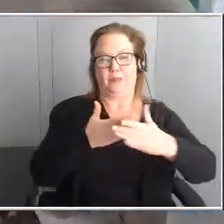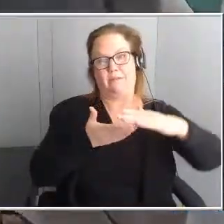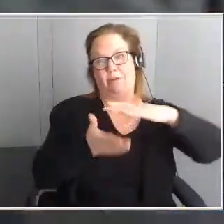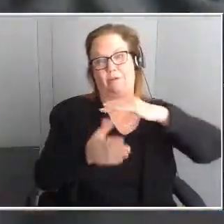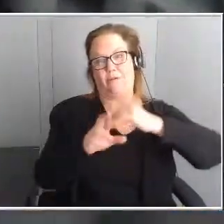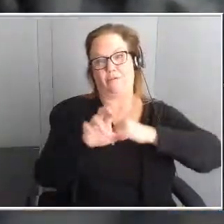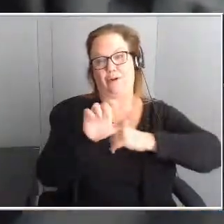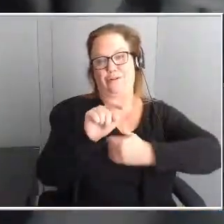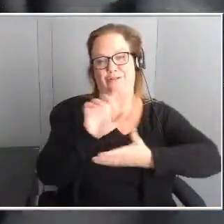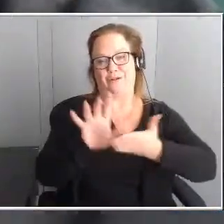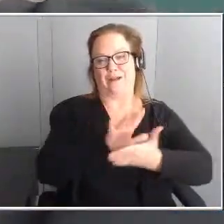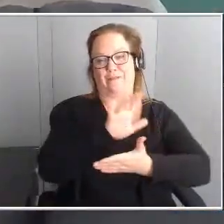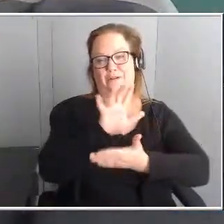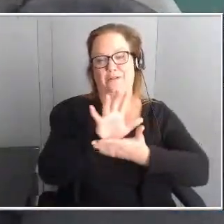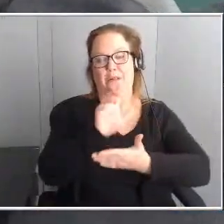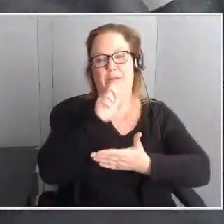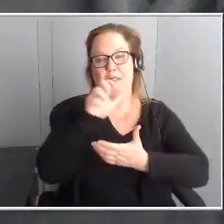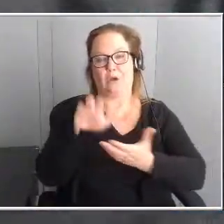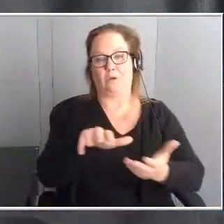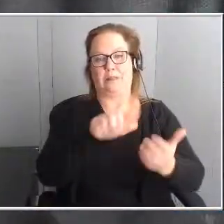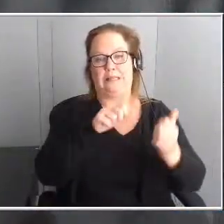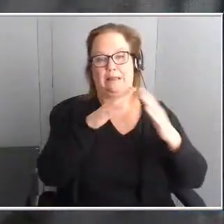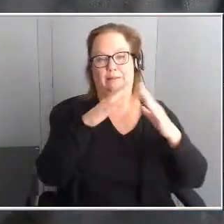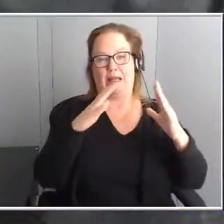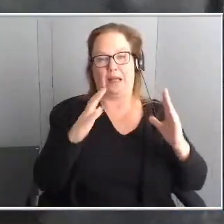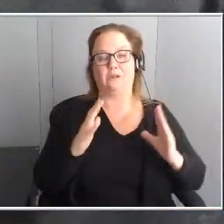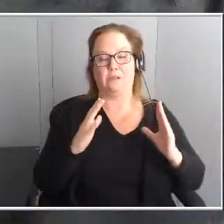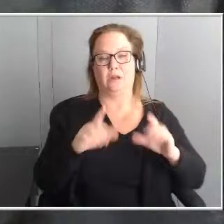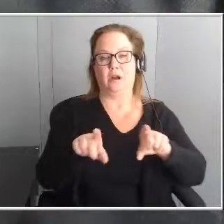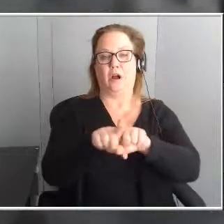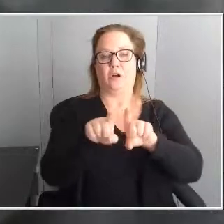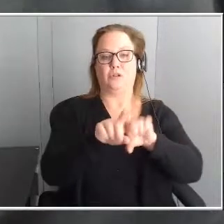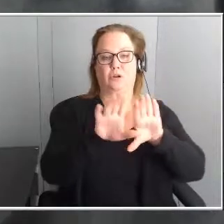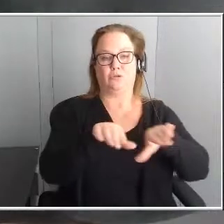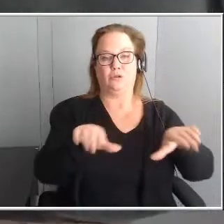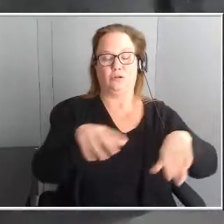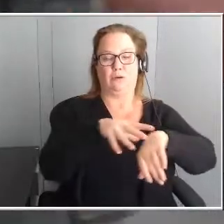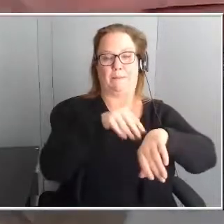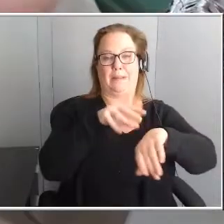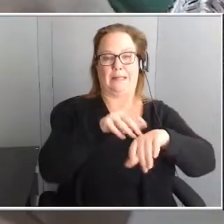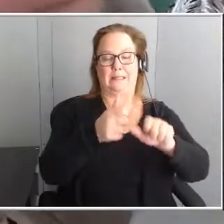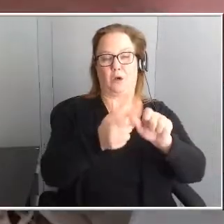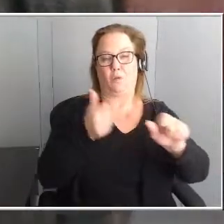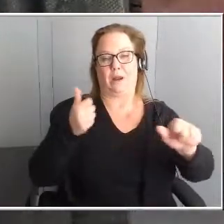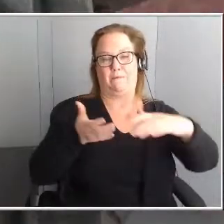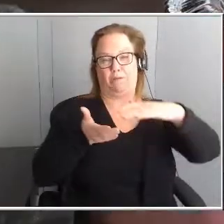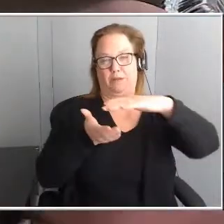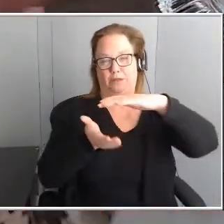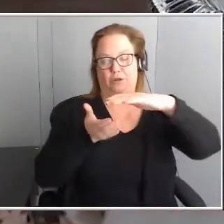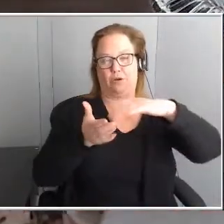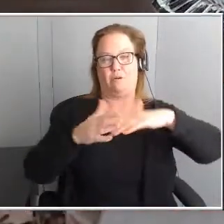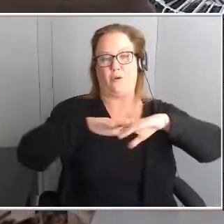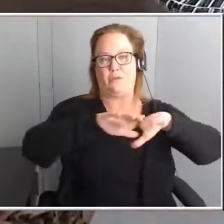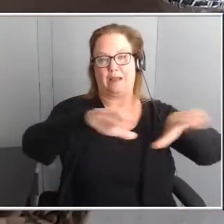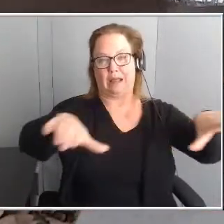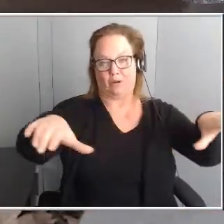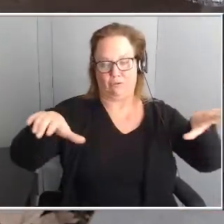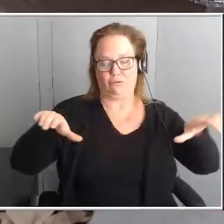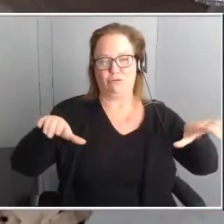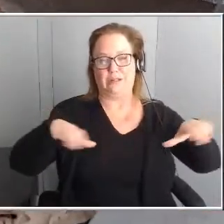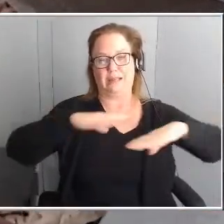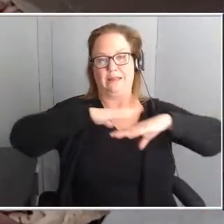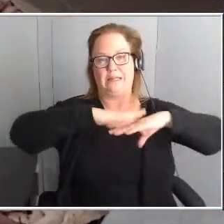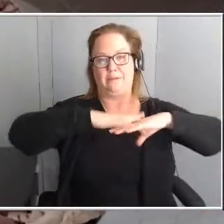5 hours, but then don't leave the house and leave it there alone. Also, keep children and pets away from the stovetop or the counters and tabletops that have